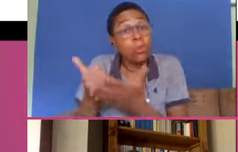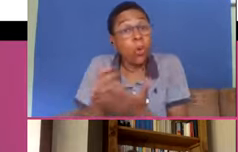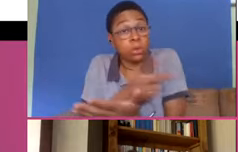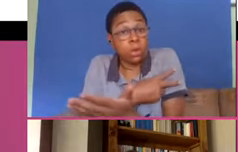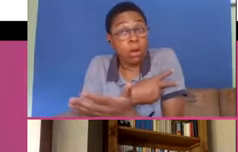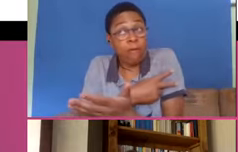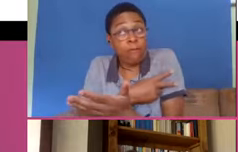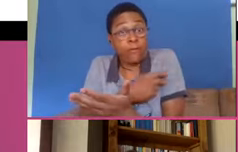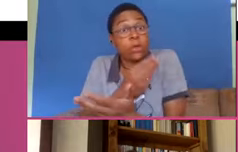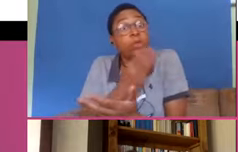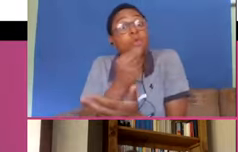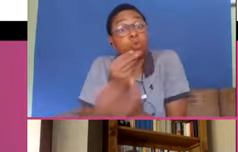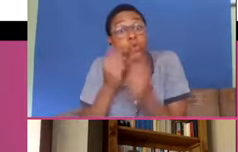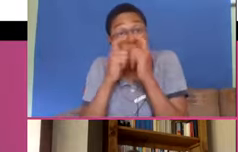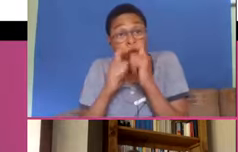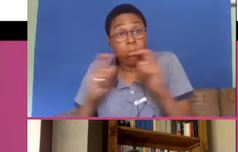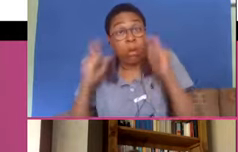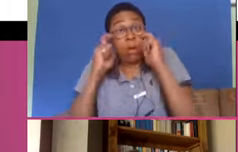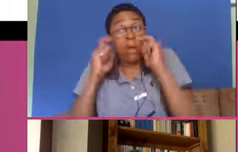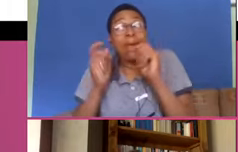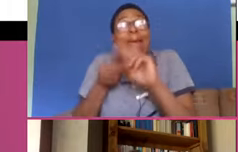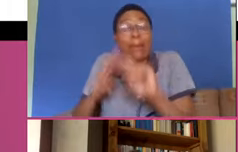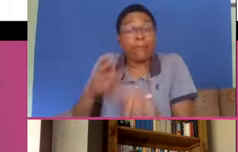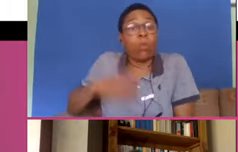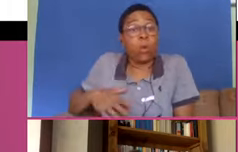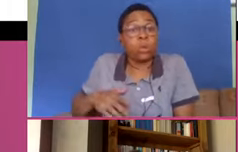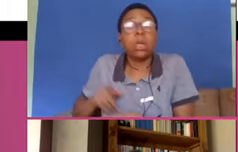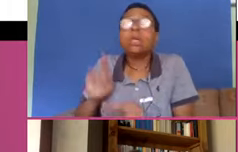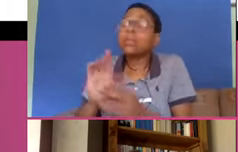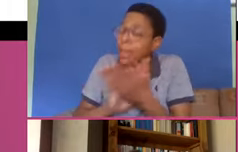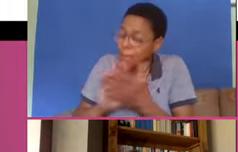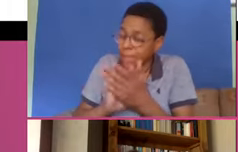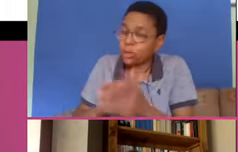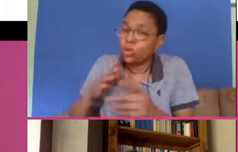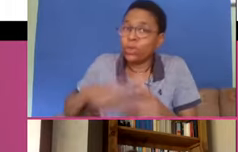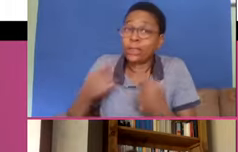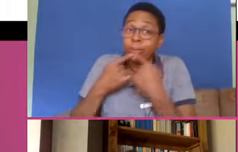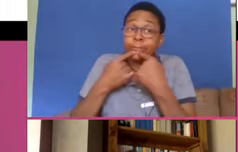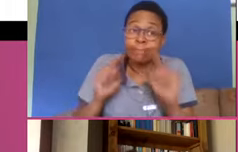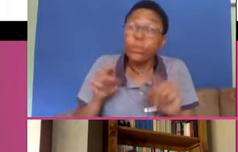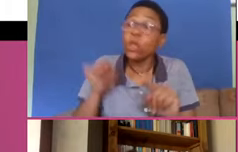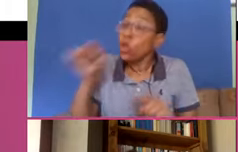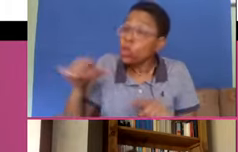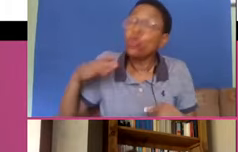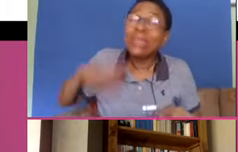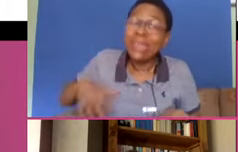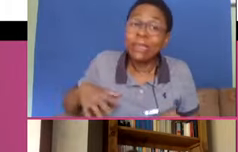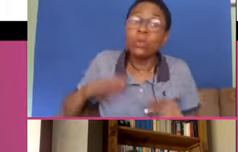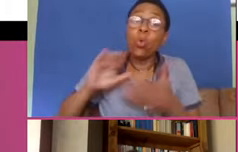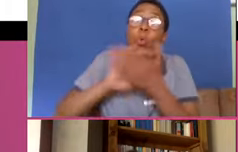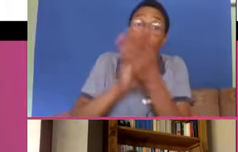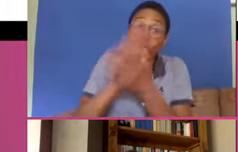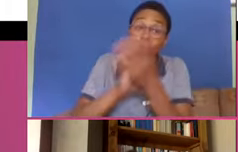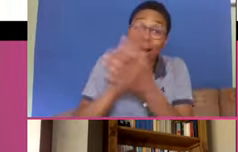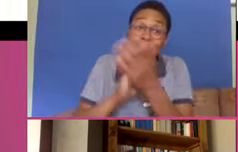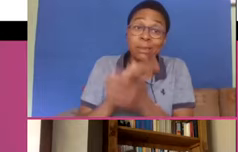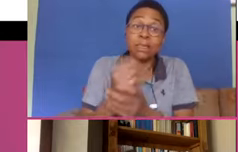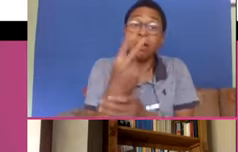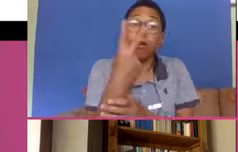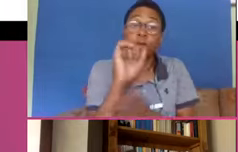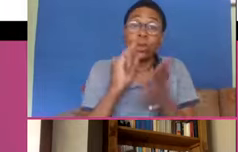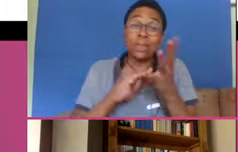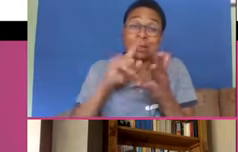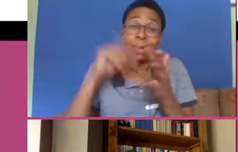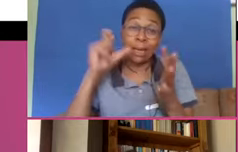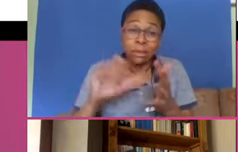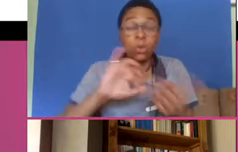one. This means telling workers to wash your hands thoroughly with soap and water for 20 seconds, or use hand sanitizer